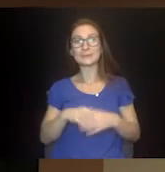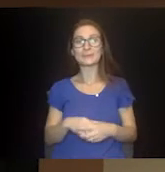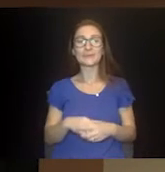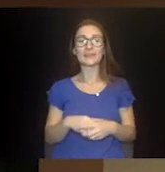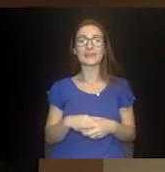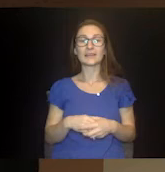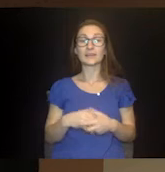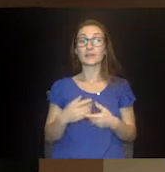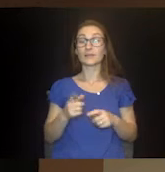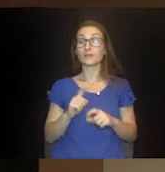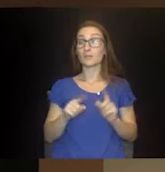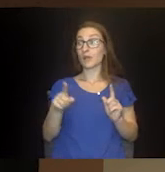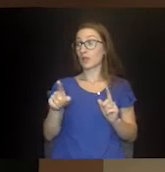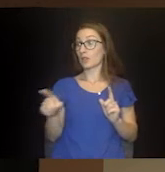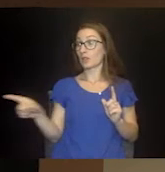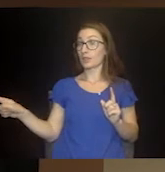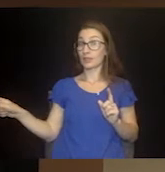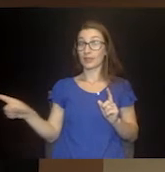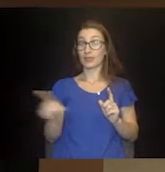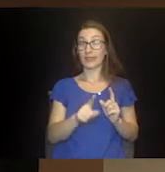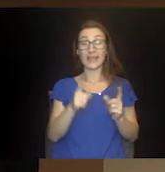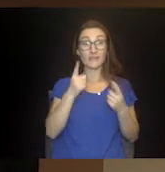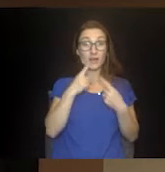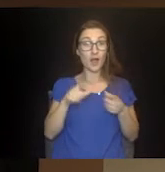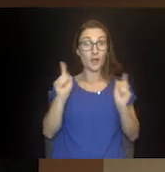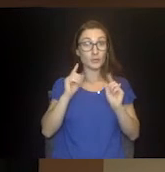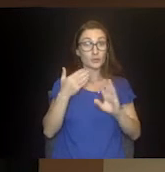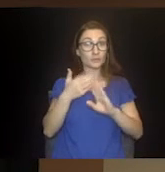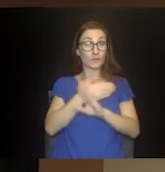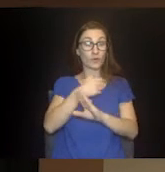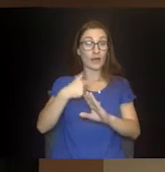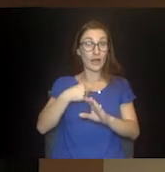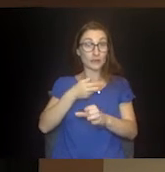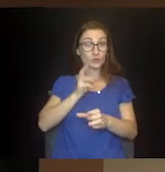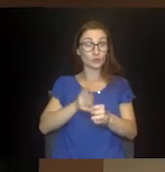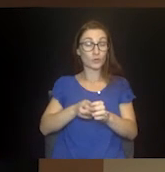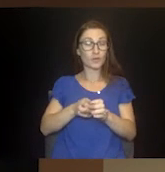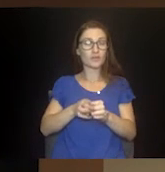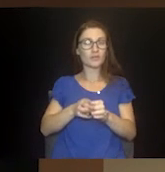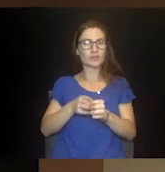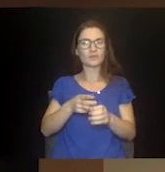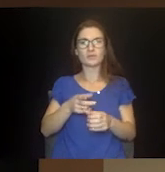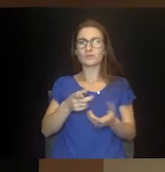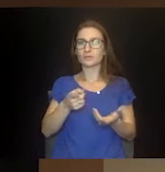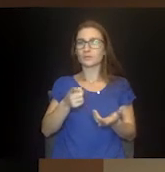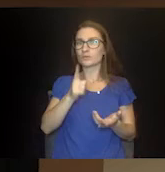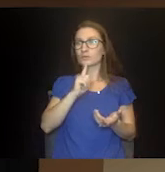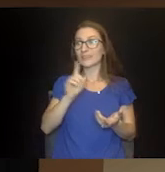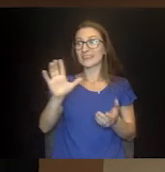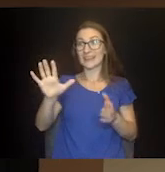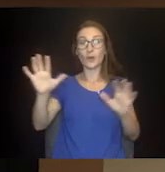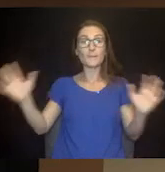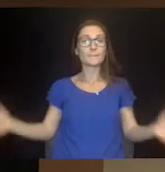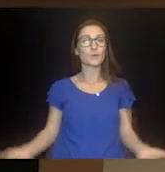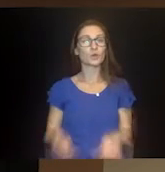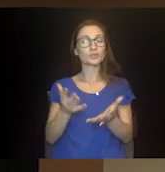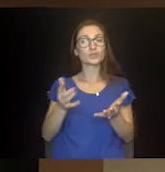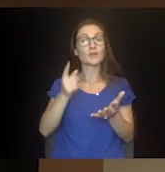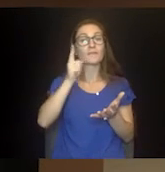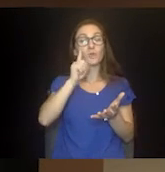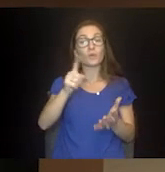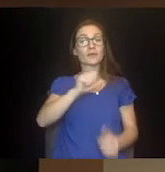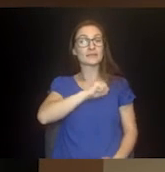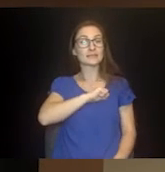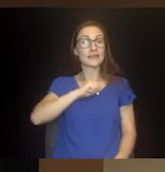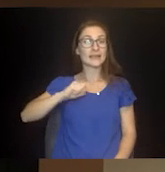with what they have done, before I joined, was one of the biggest accomplishments that they